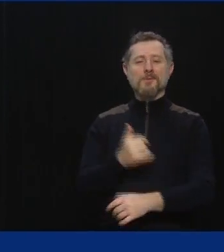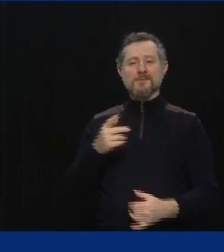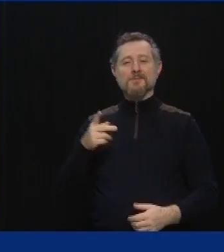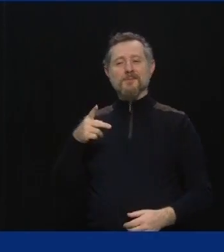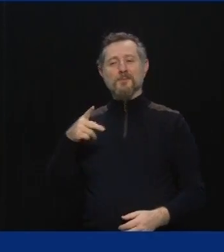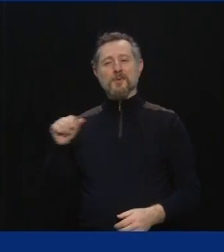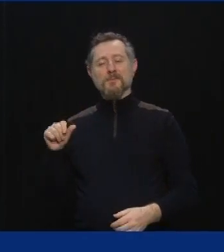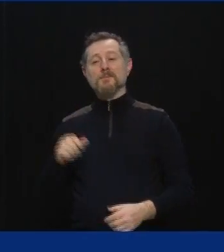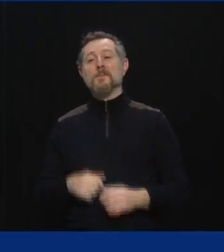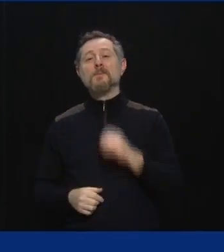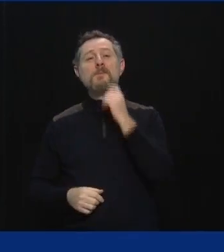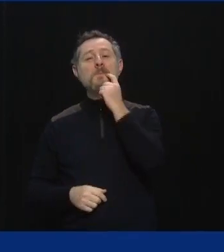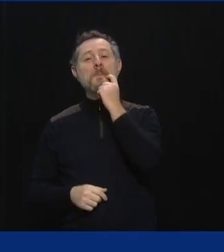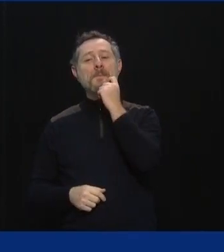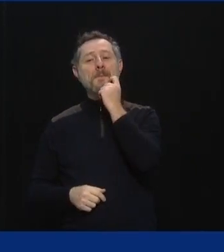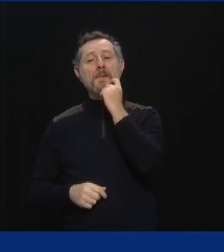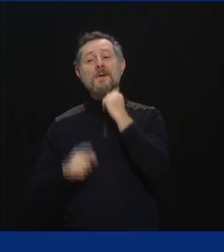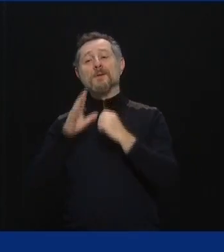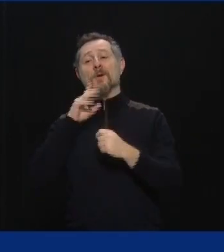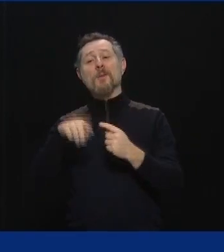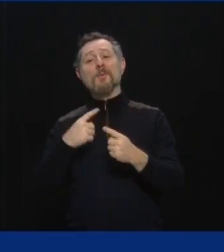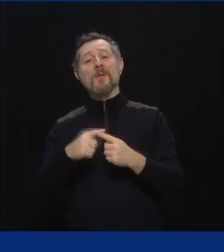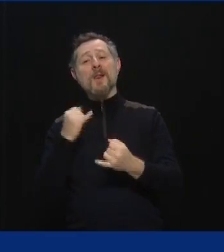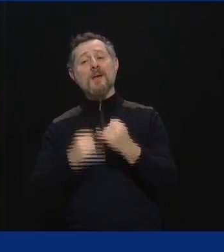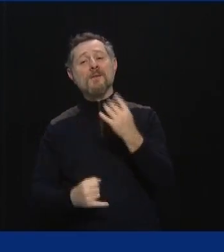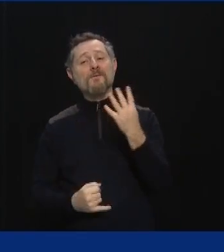to work on those last few gates, Governor.